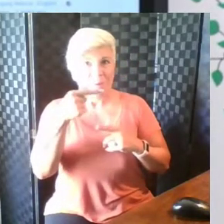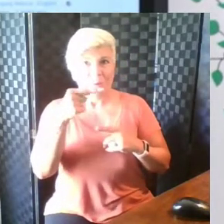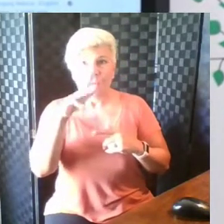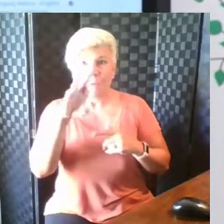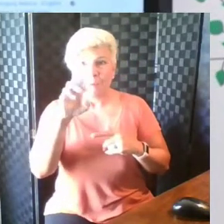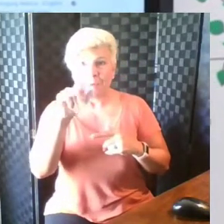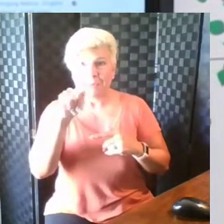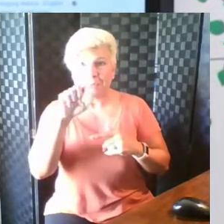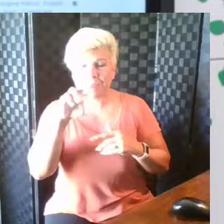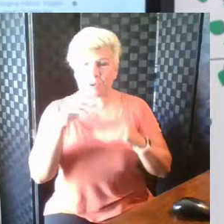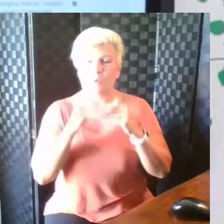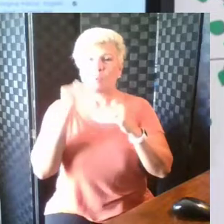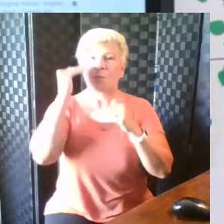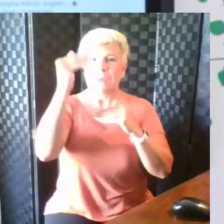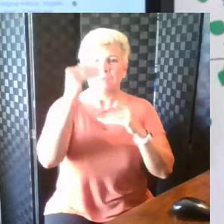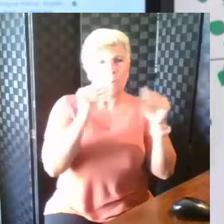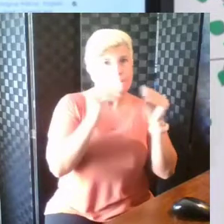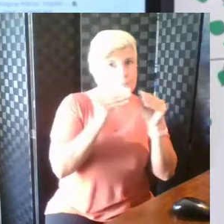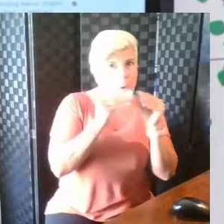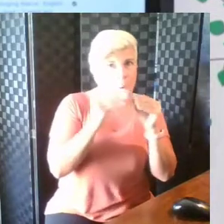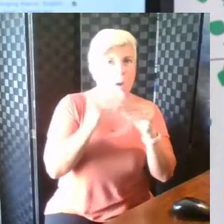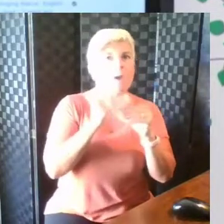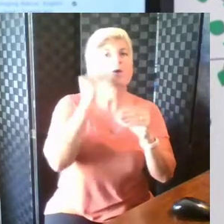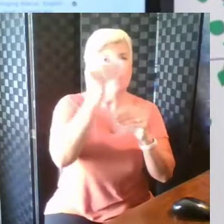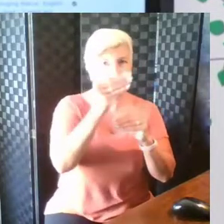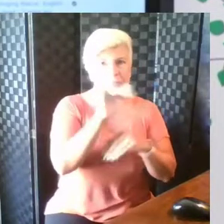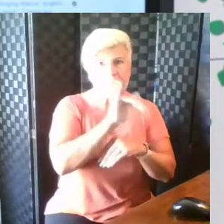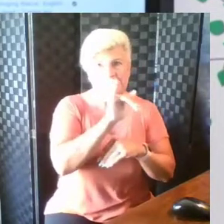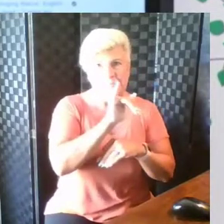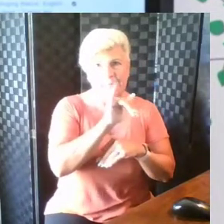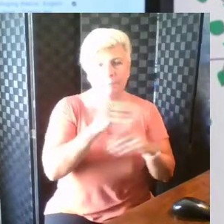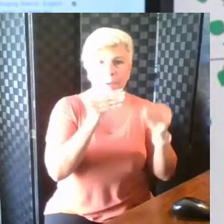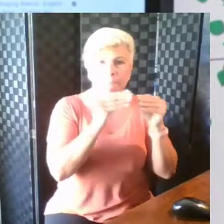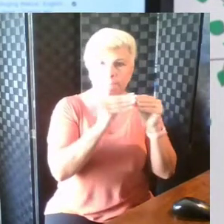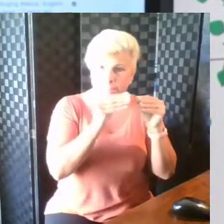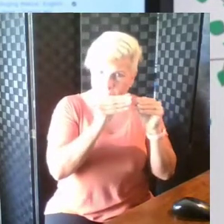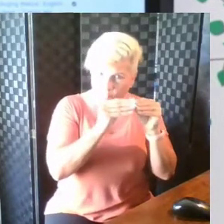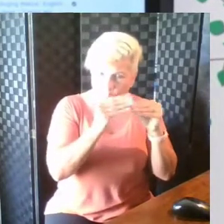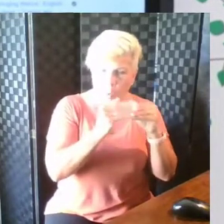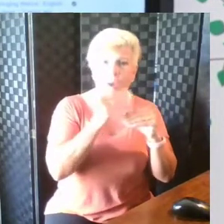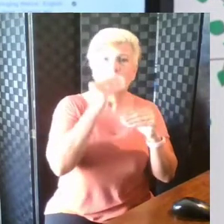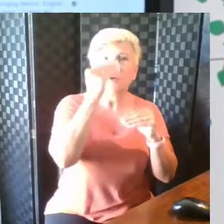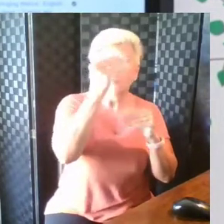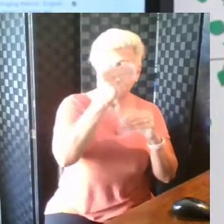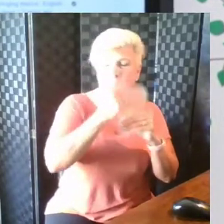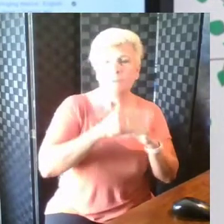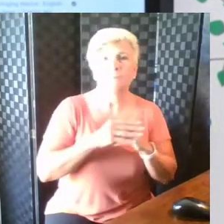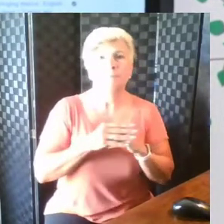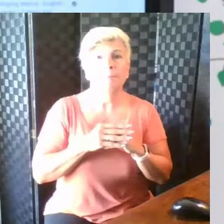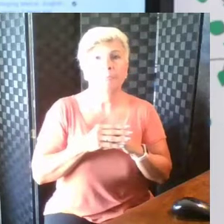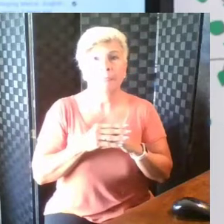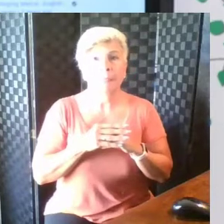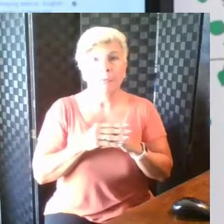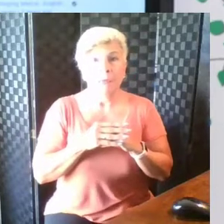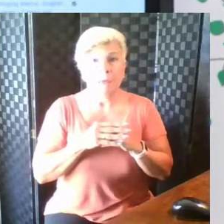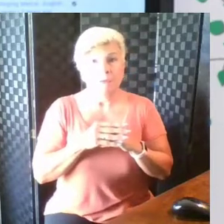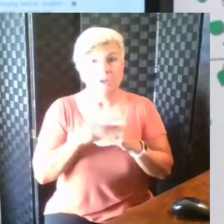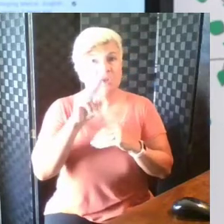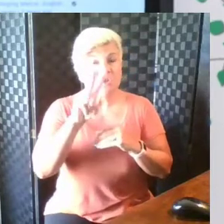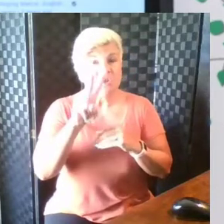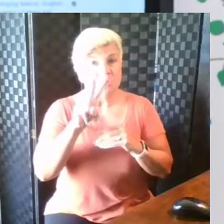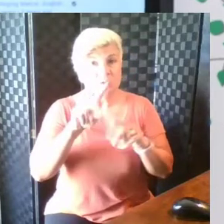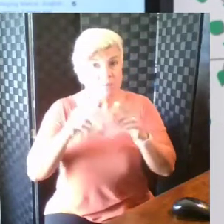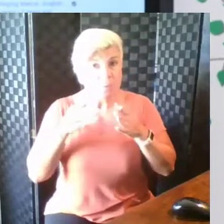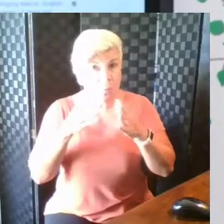good. And we were looking at these 2 groups and deciding which one was more, had more in it and was greater. And we tried 2 different strategies.